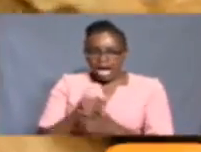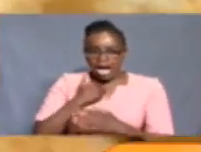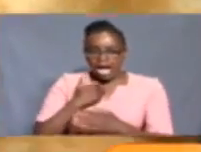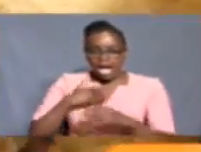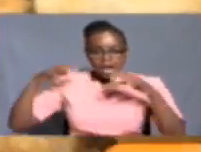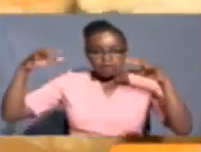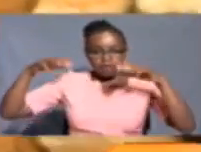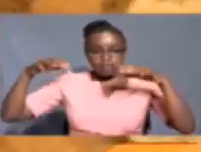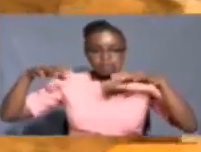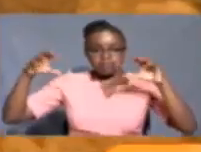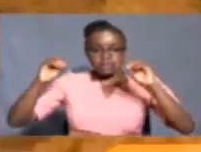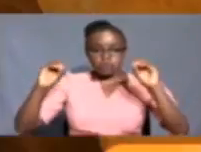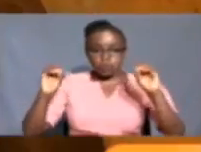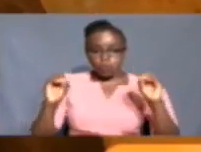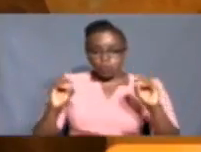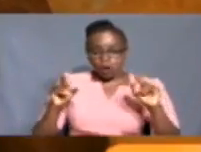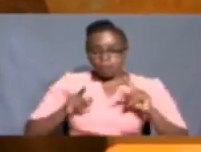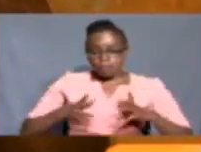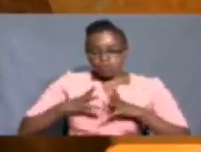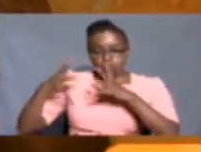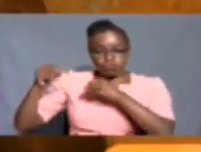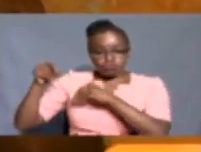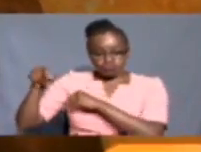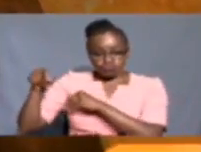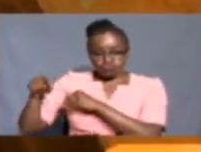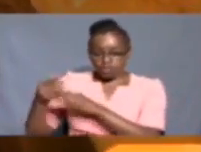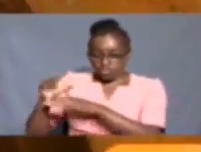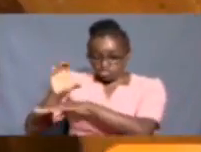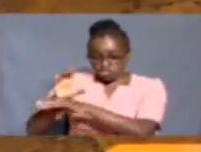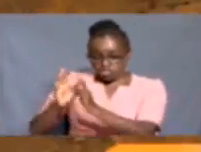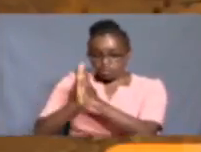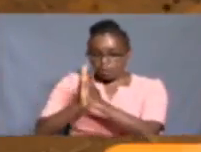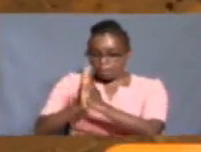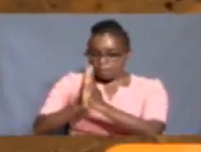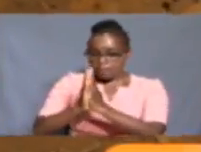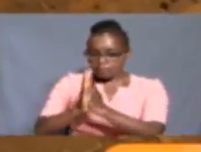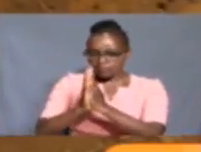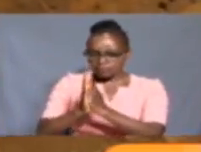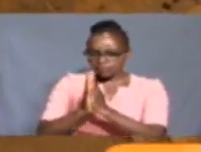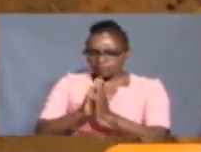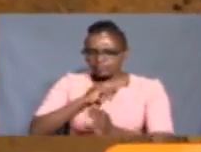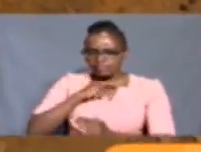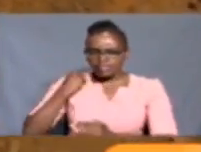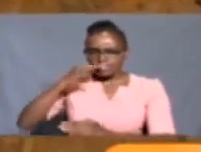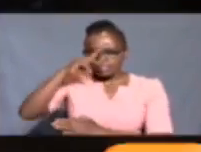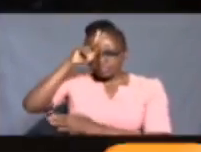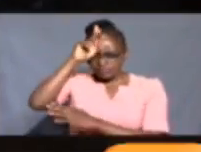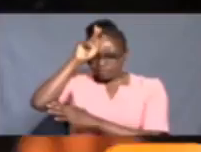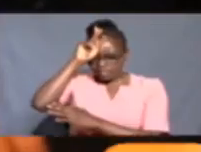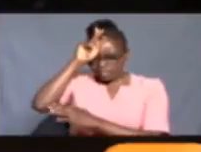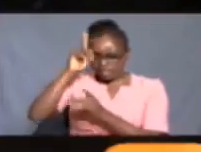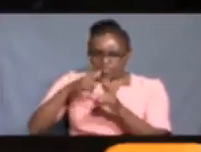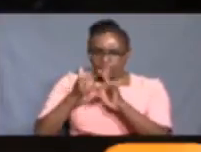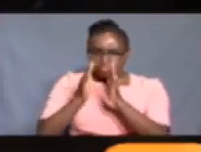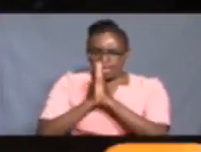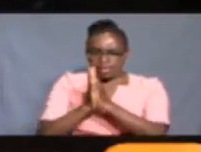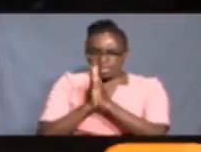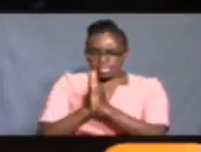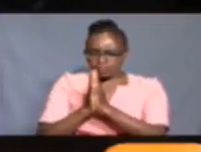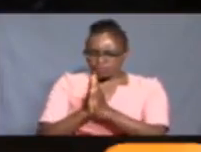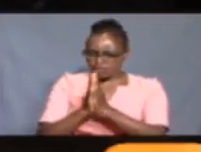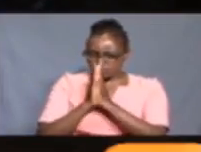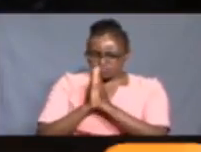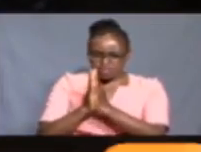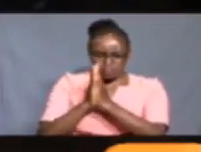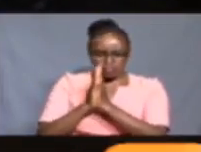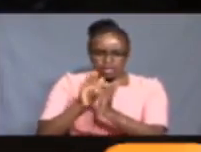mvua, watu wanaenda kule, wanaomba, wanachinja mbuzi, wanaomba kabisa.